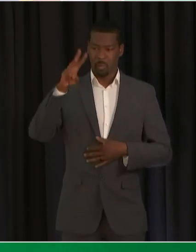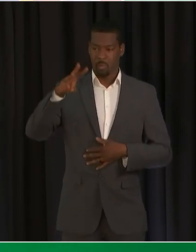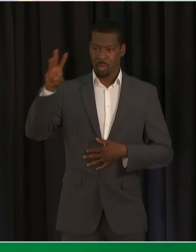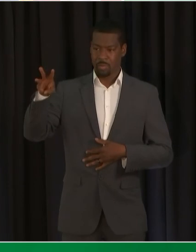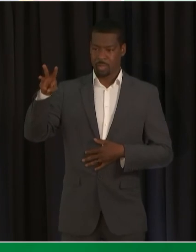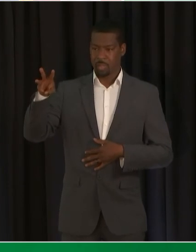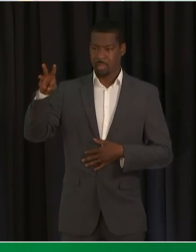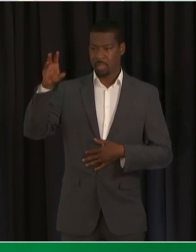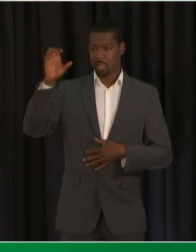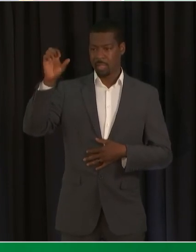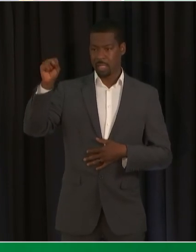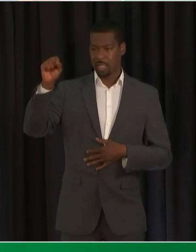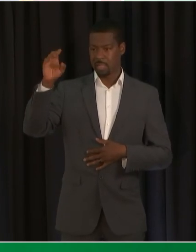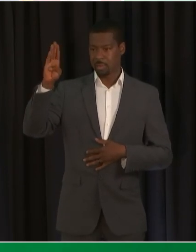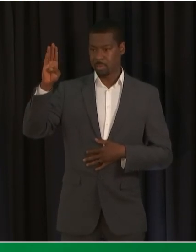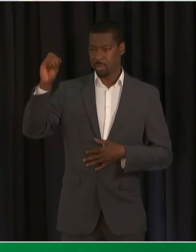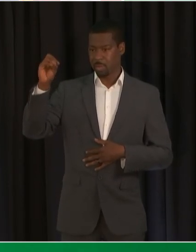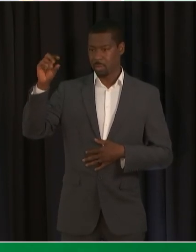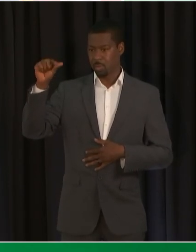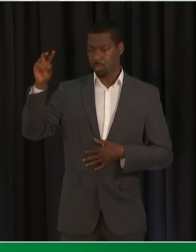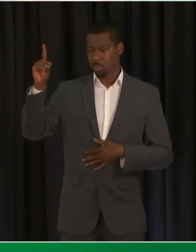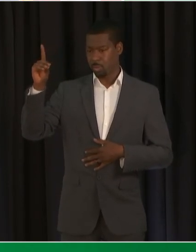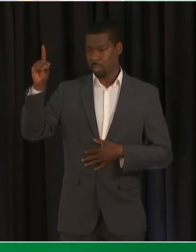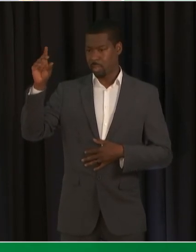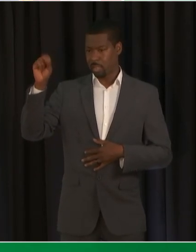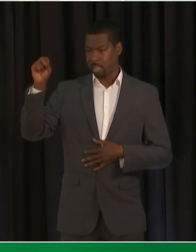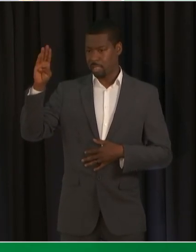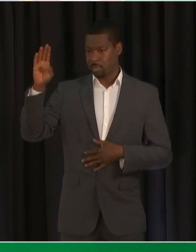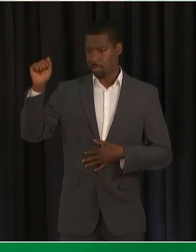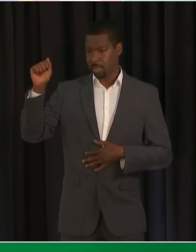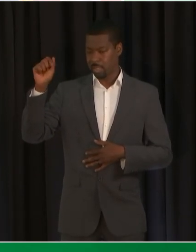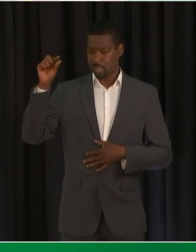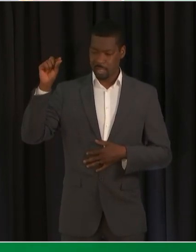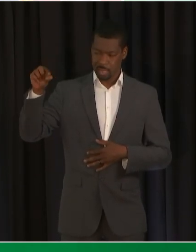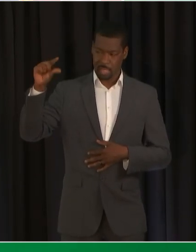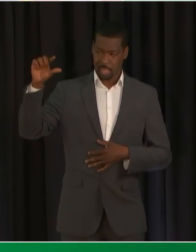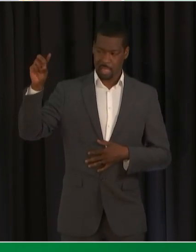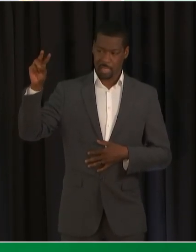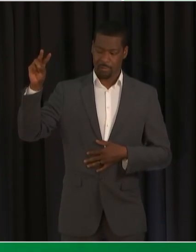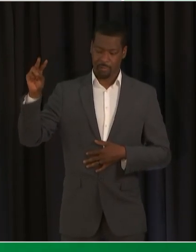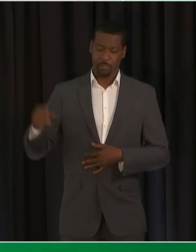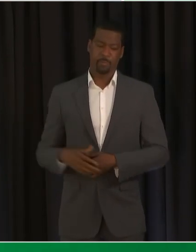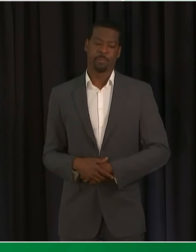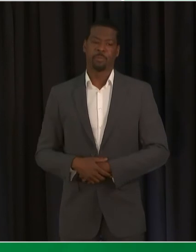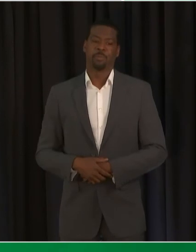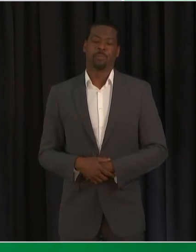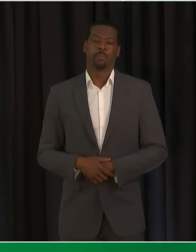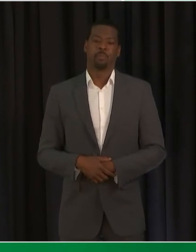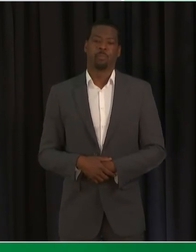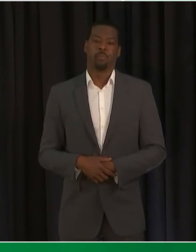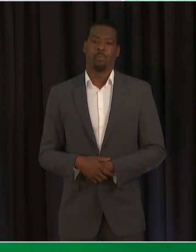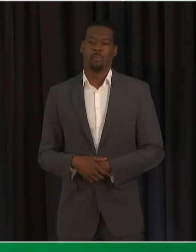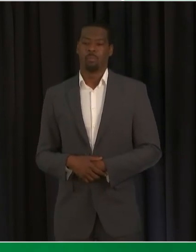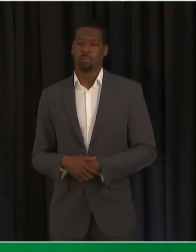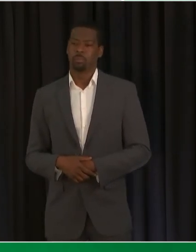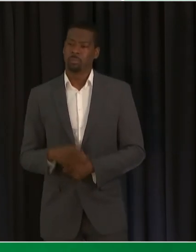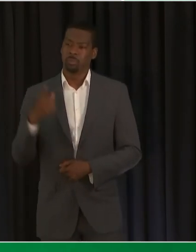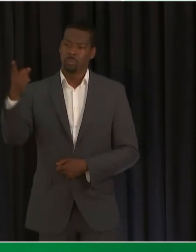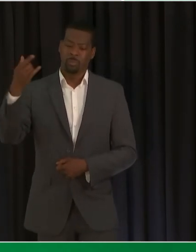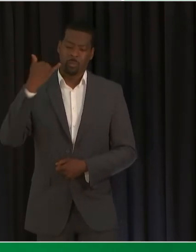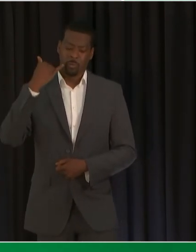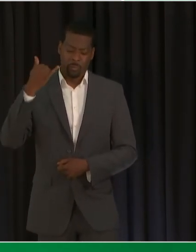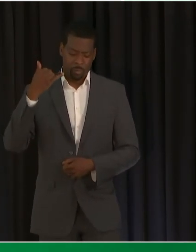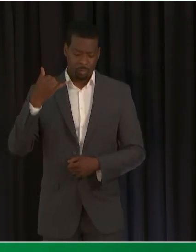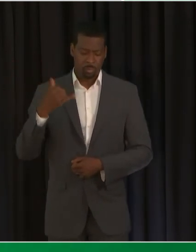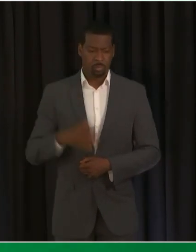website, SVO grant at SBA.gov. Fantastic. Yeah. So let's go to the phone lines.